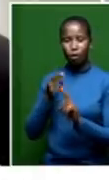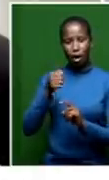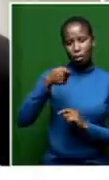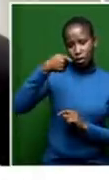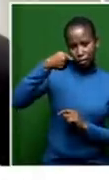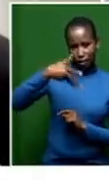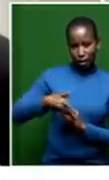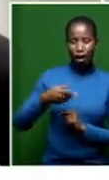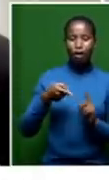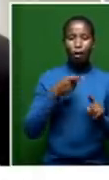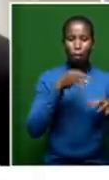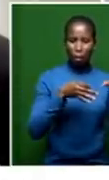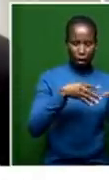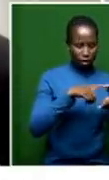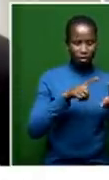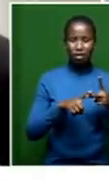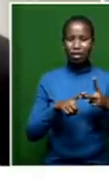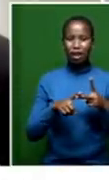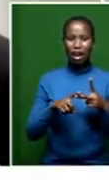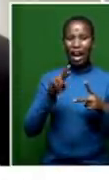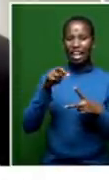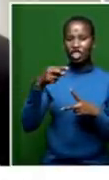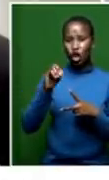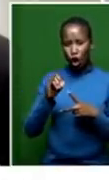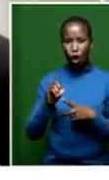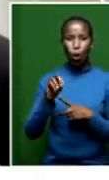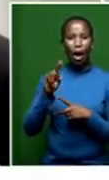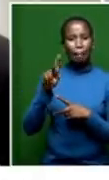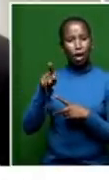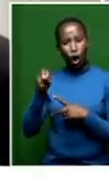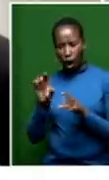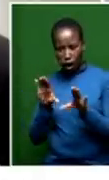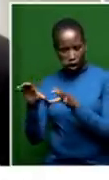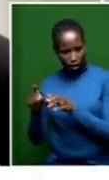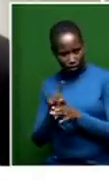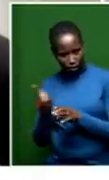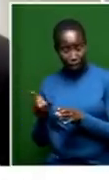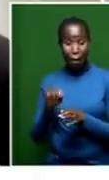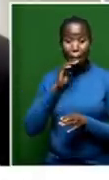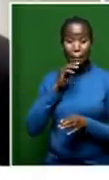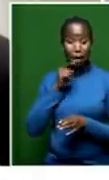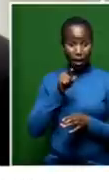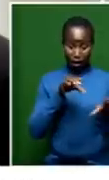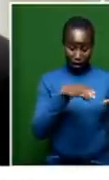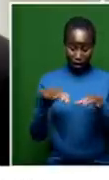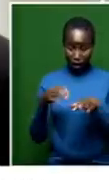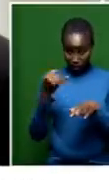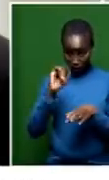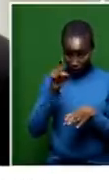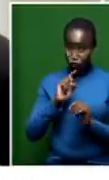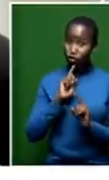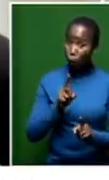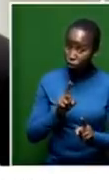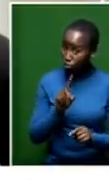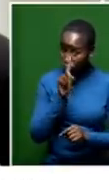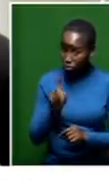political parties, as well as civil society organizations. So as parties still have to respond, do you have any